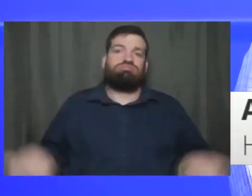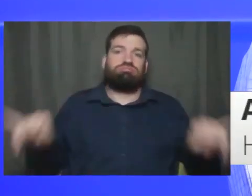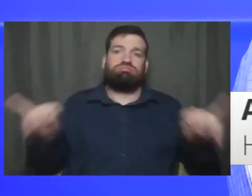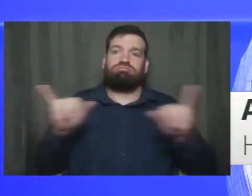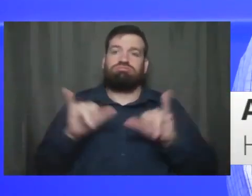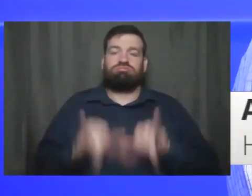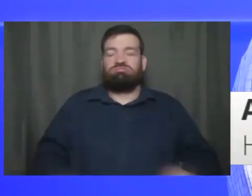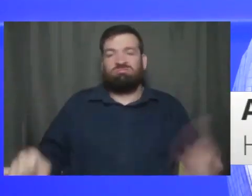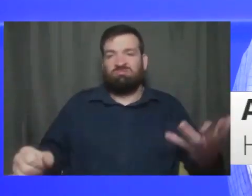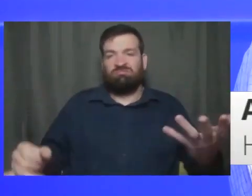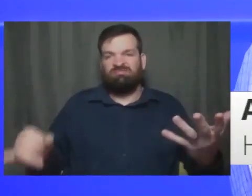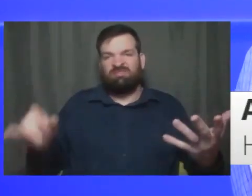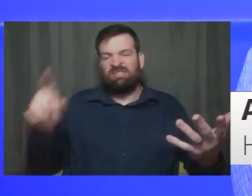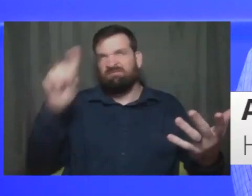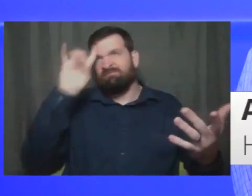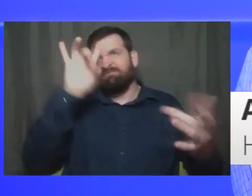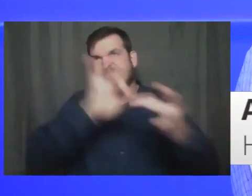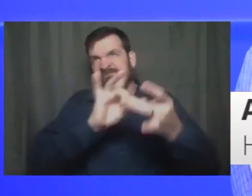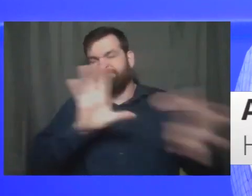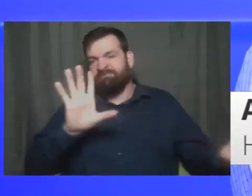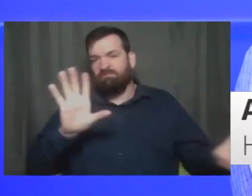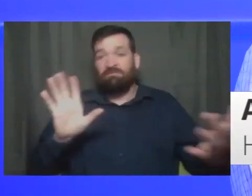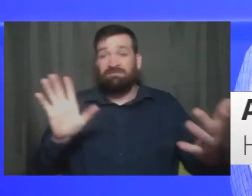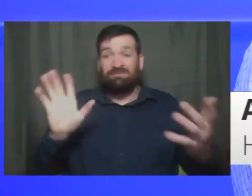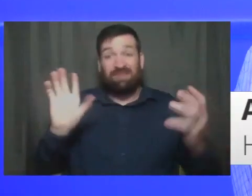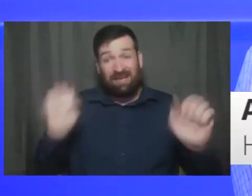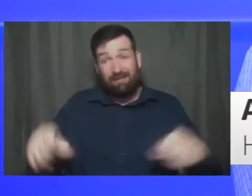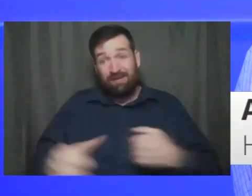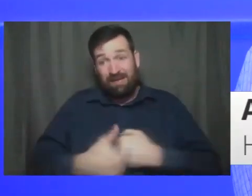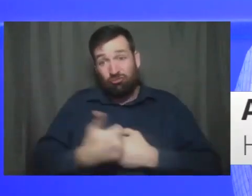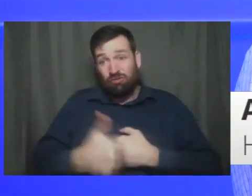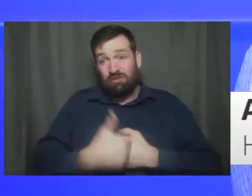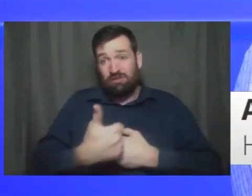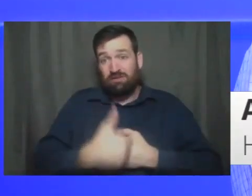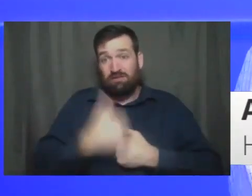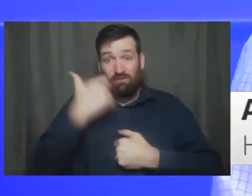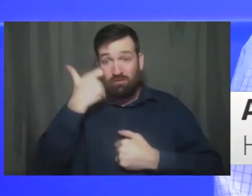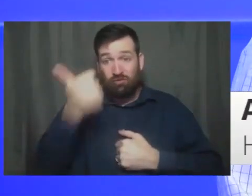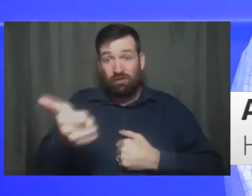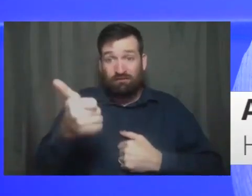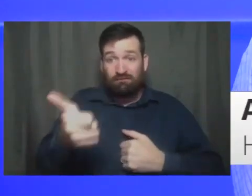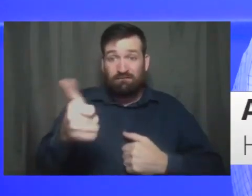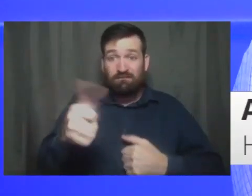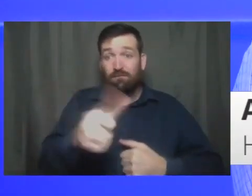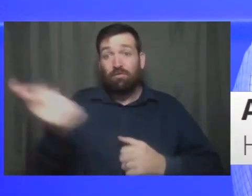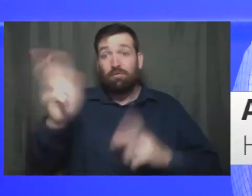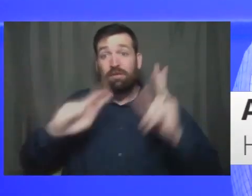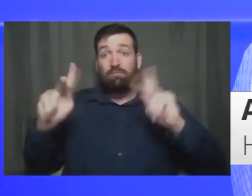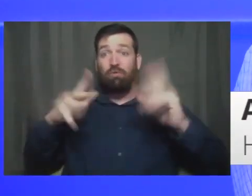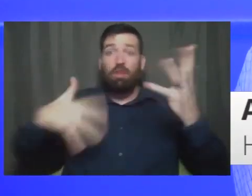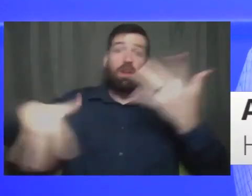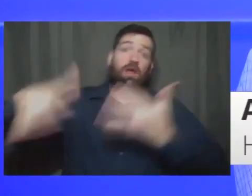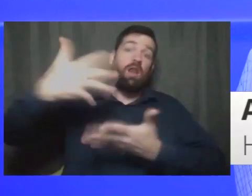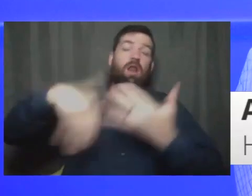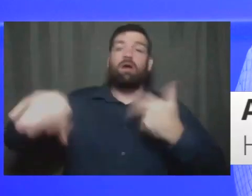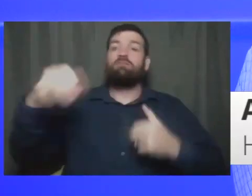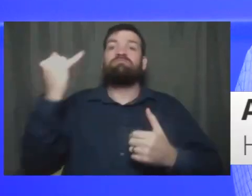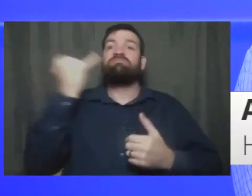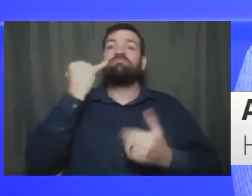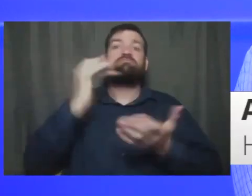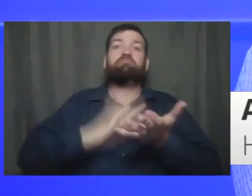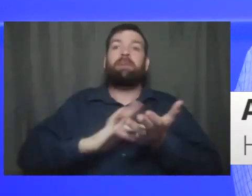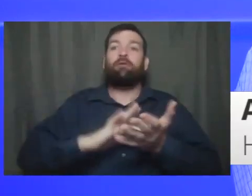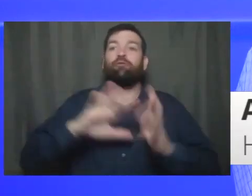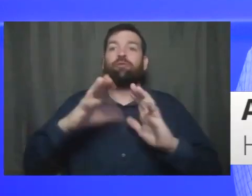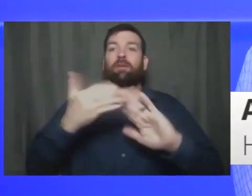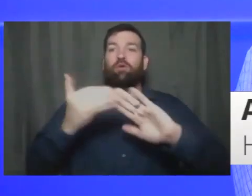that can, of course, also be kind of dangerous for you and for the people around you, especially in a medical kind of community. The third